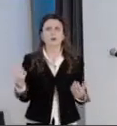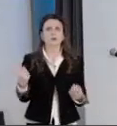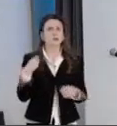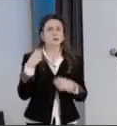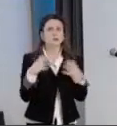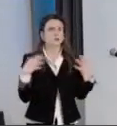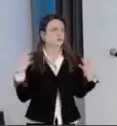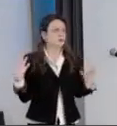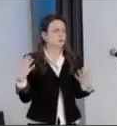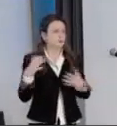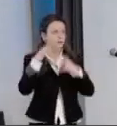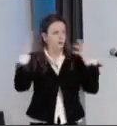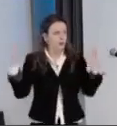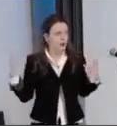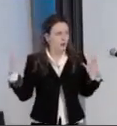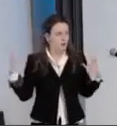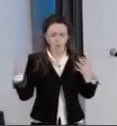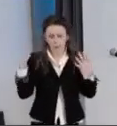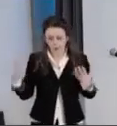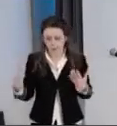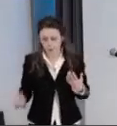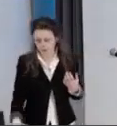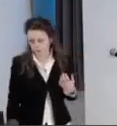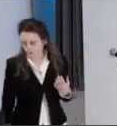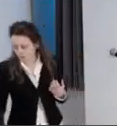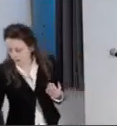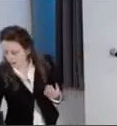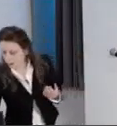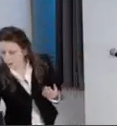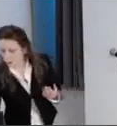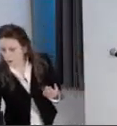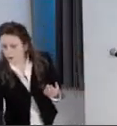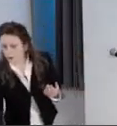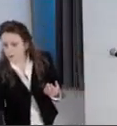of much more sinister and dark connotations.